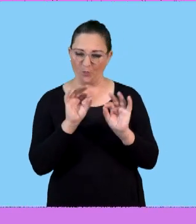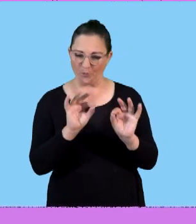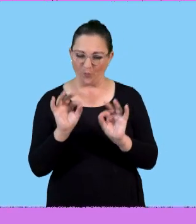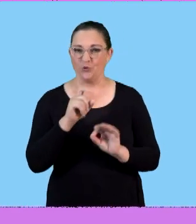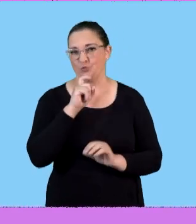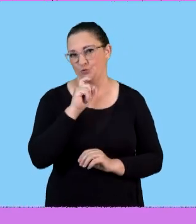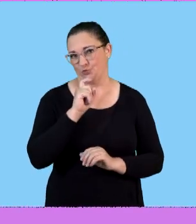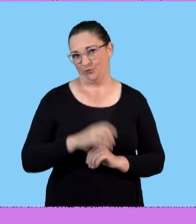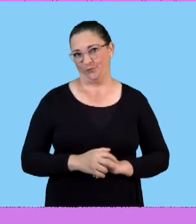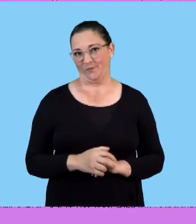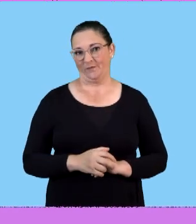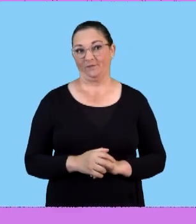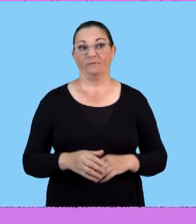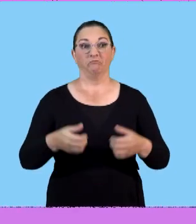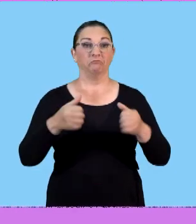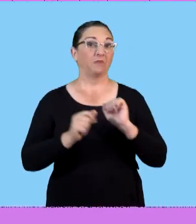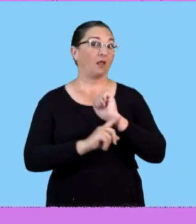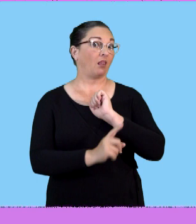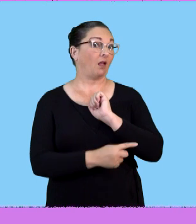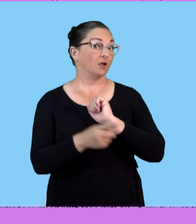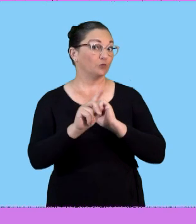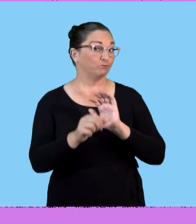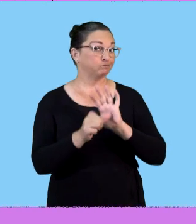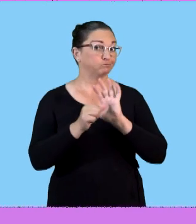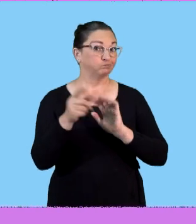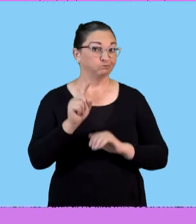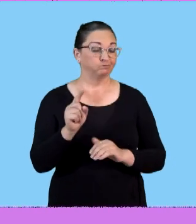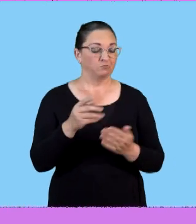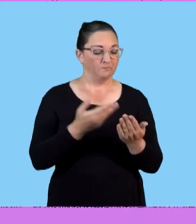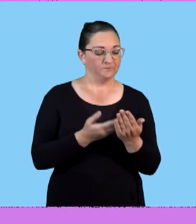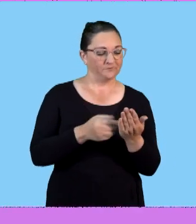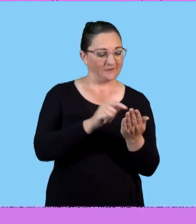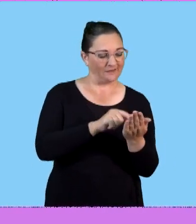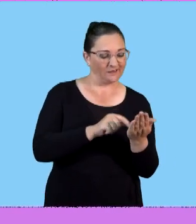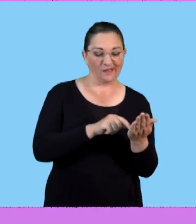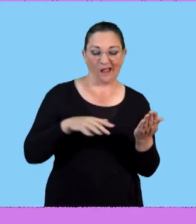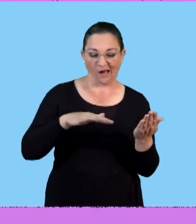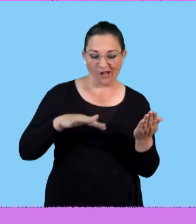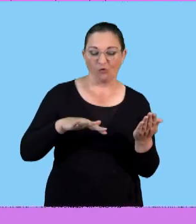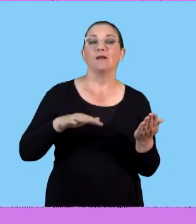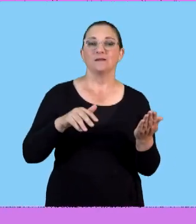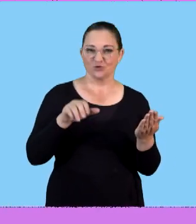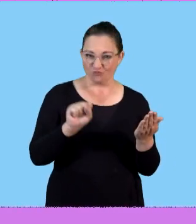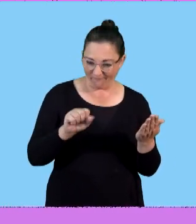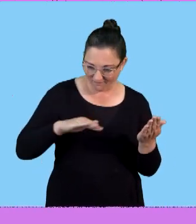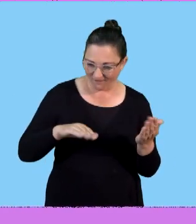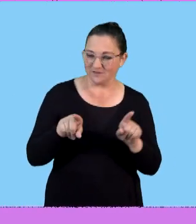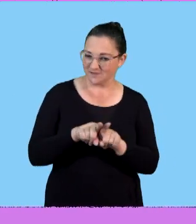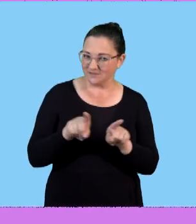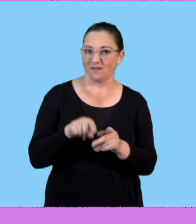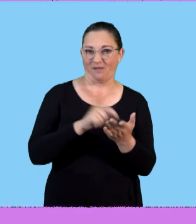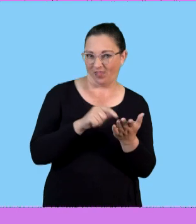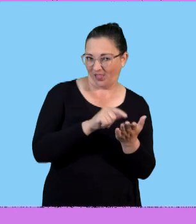with the correct units. Okay? So lastly, also important, calculate area as well as surface